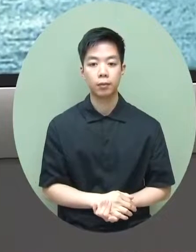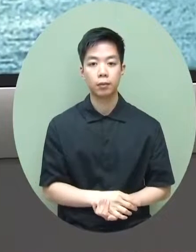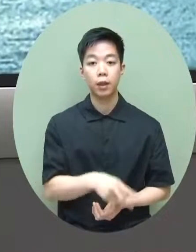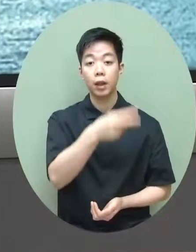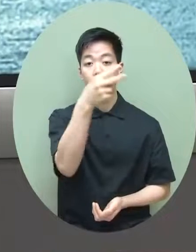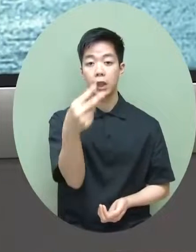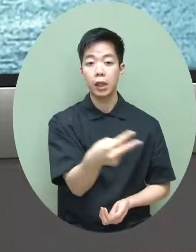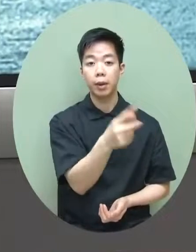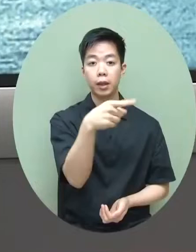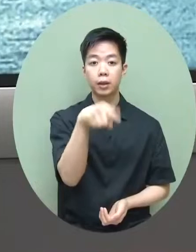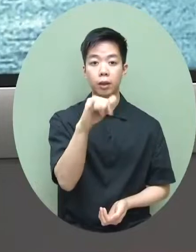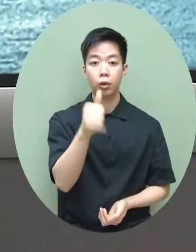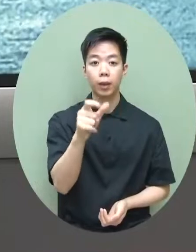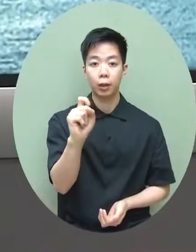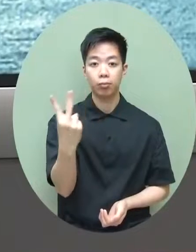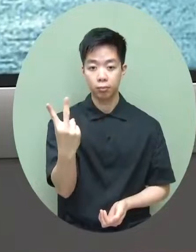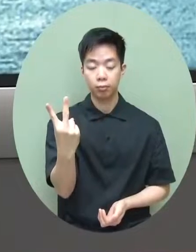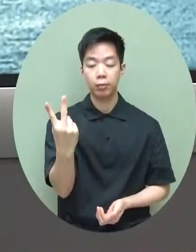have tested positive, and